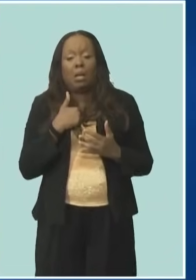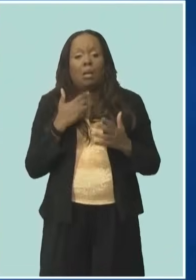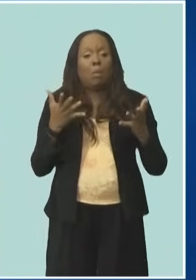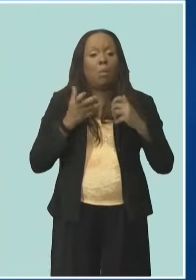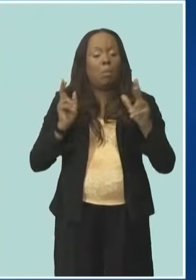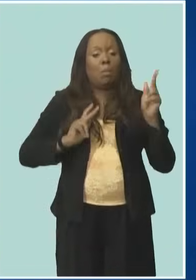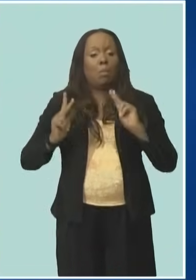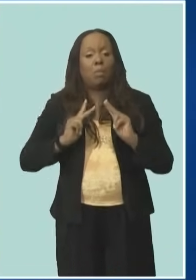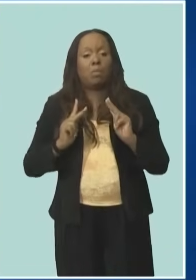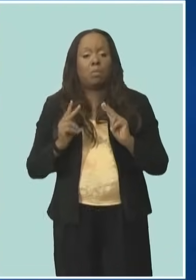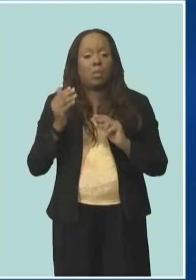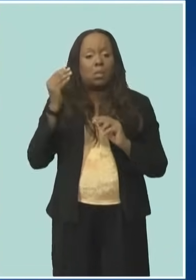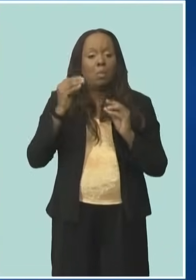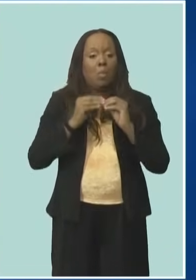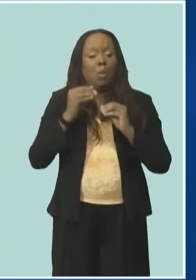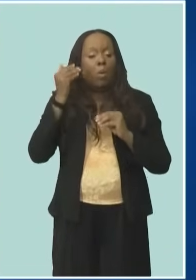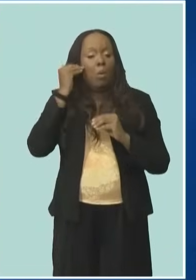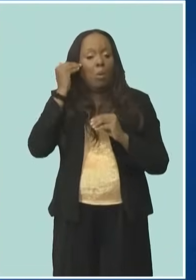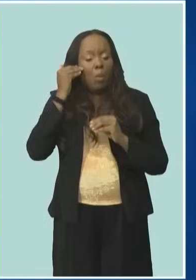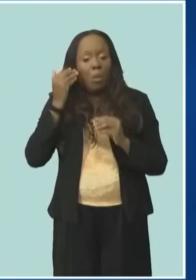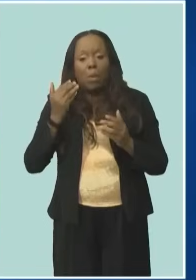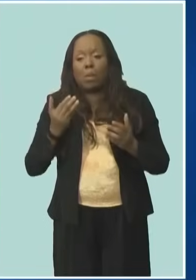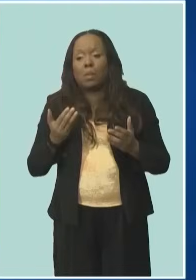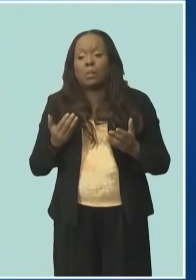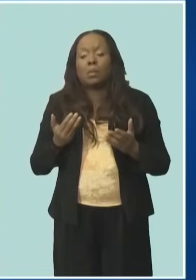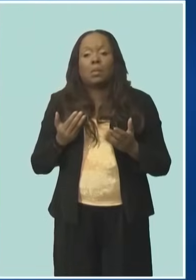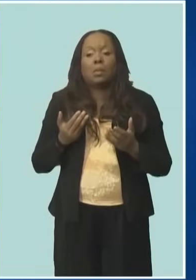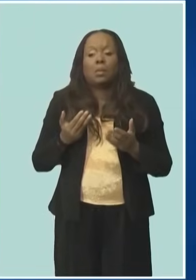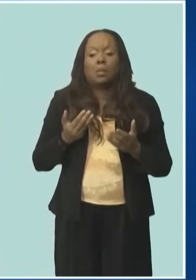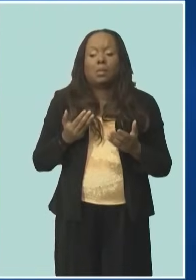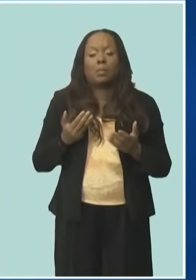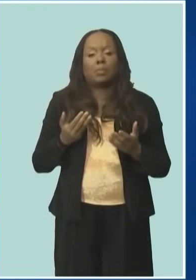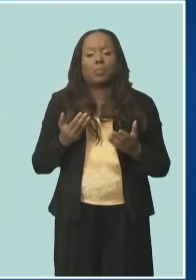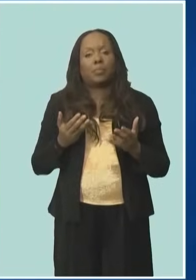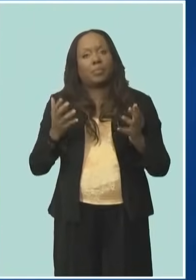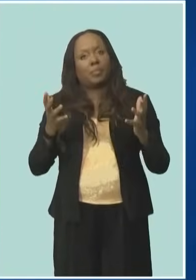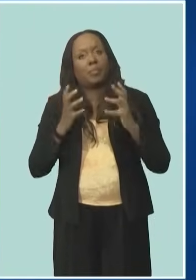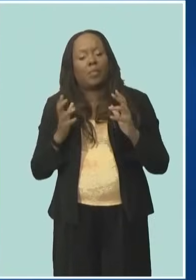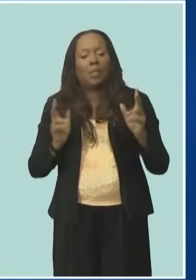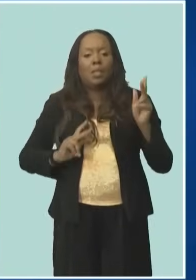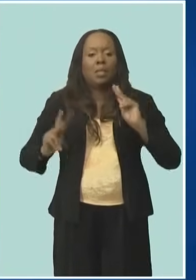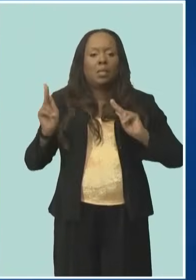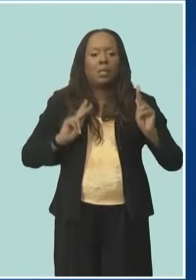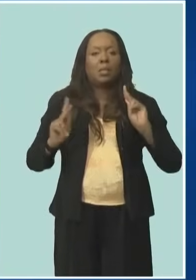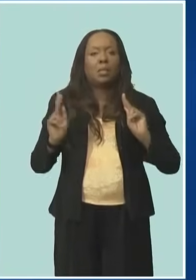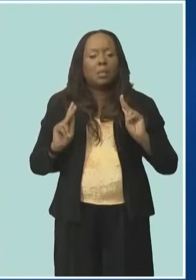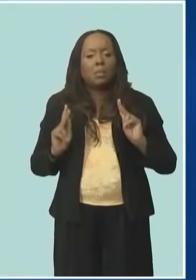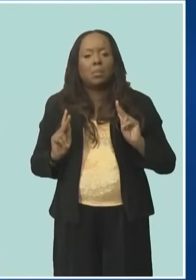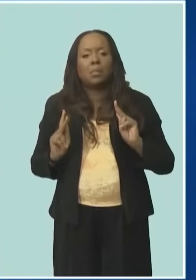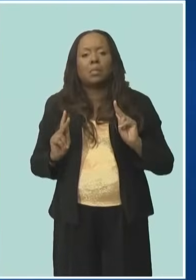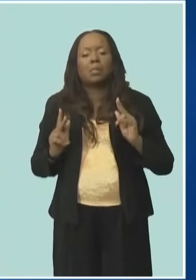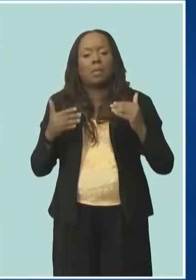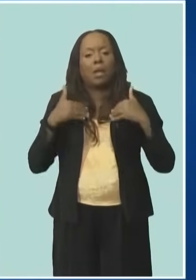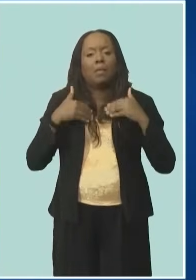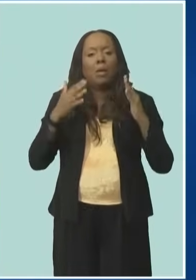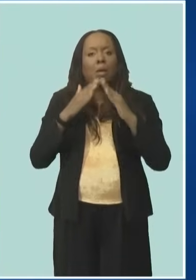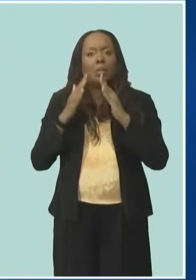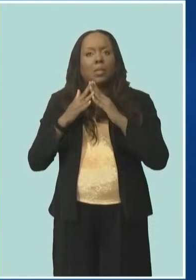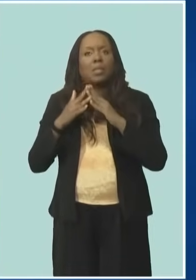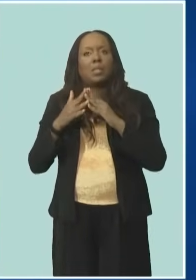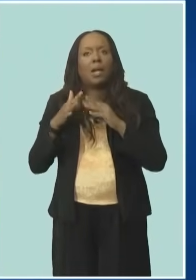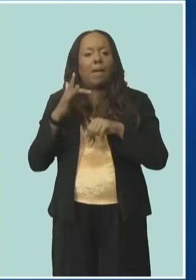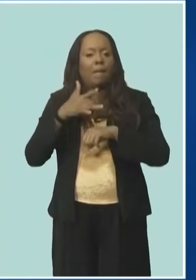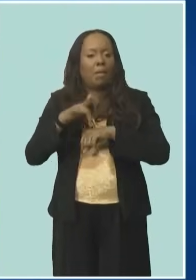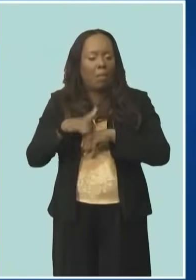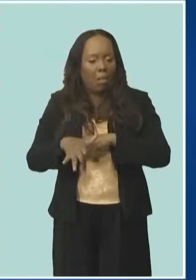are, right? And also getting people in those houses that are available. So